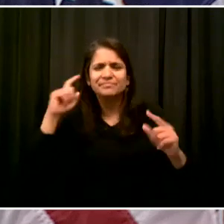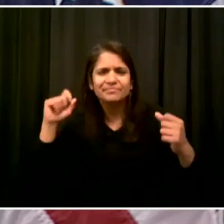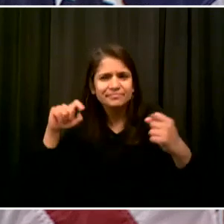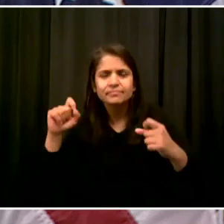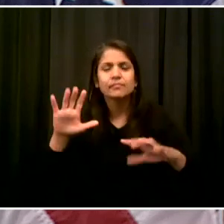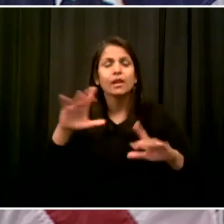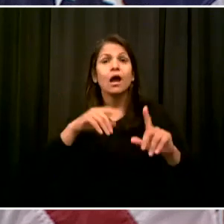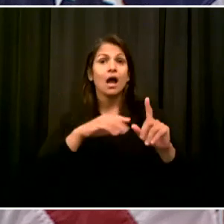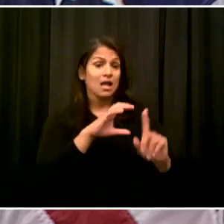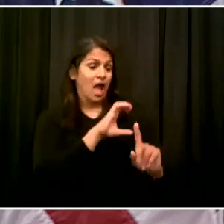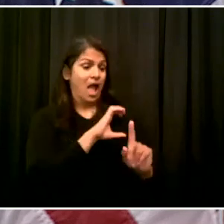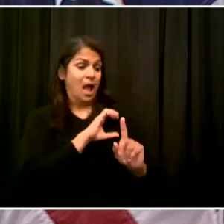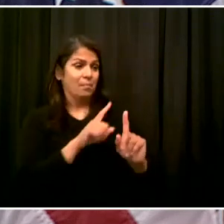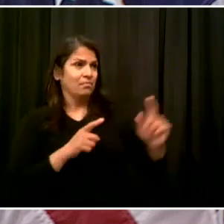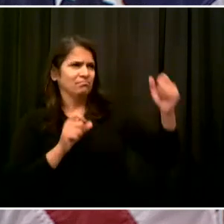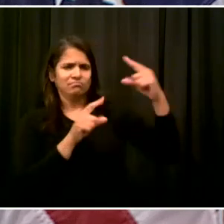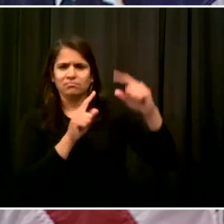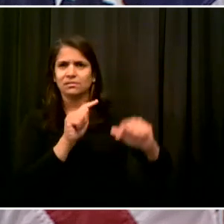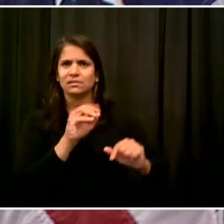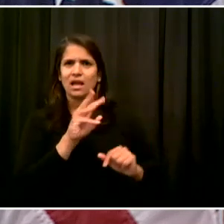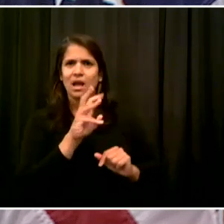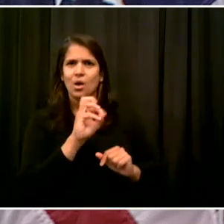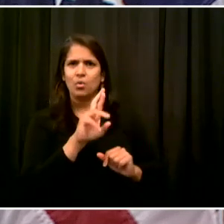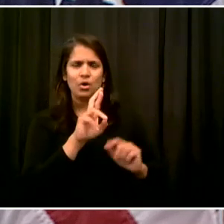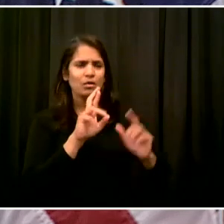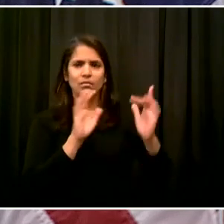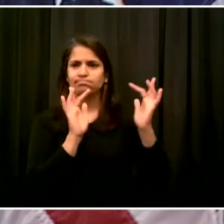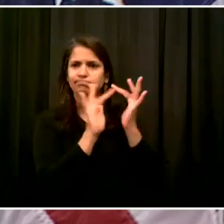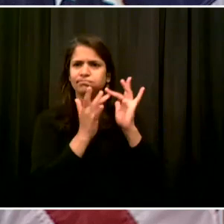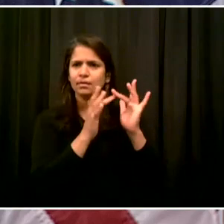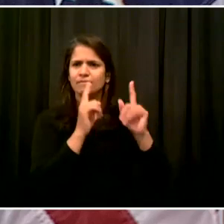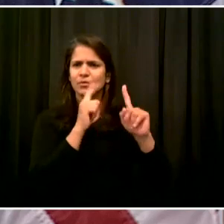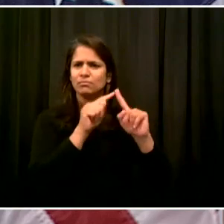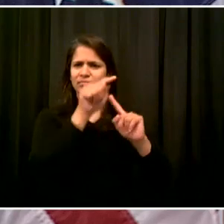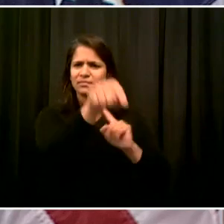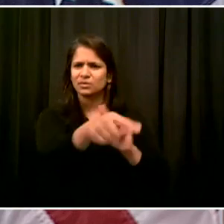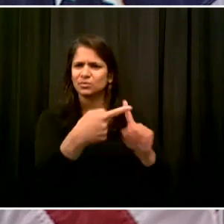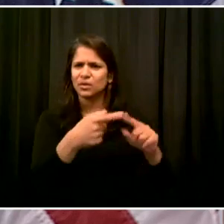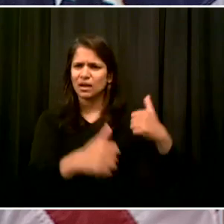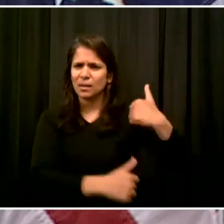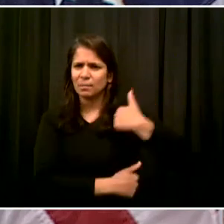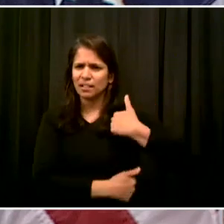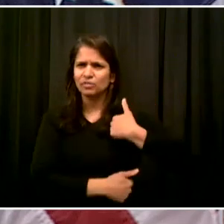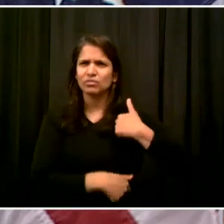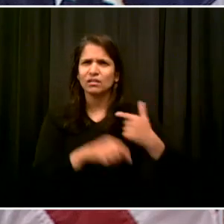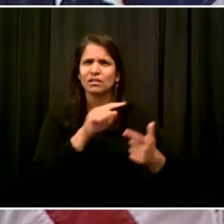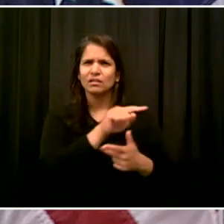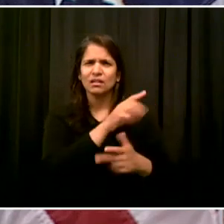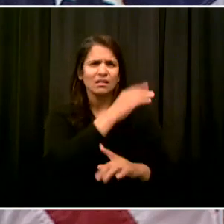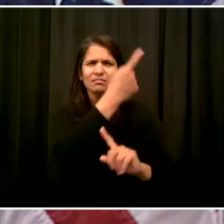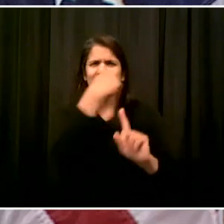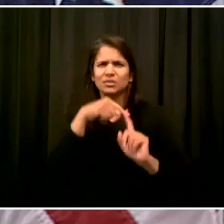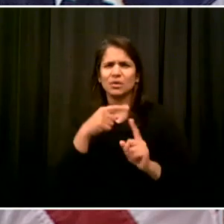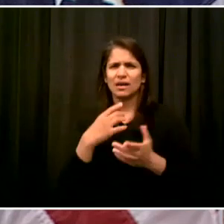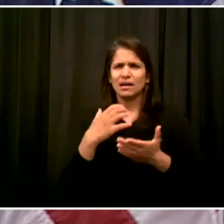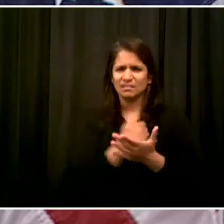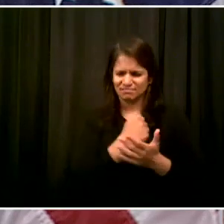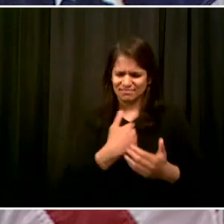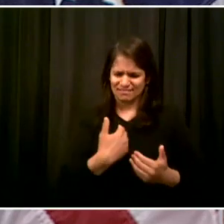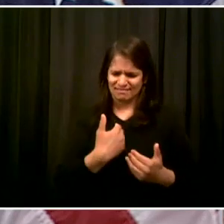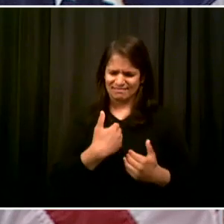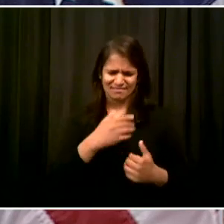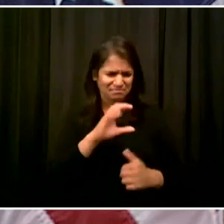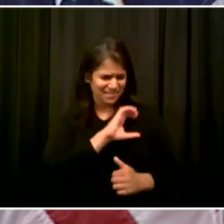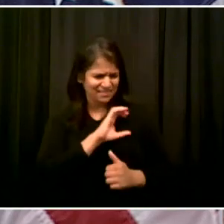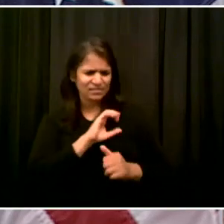you done or will do to address the paramilitarization of the police force? My second question is, in Tuesday's